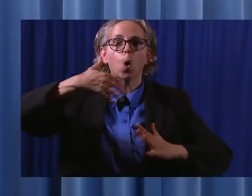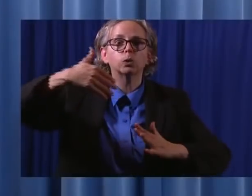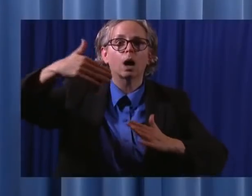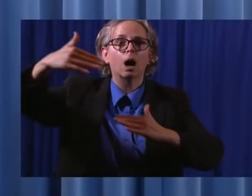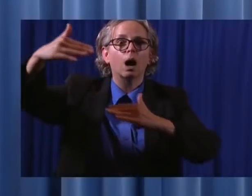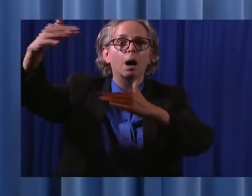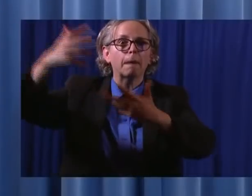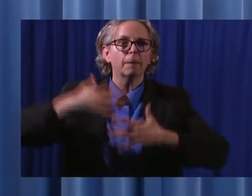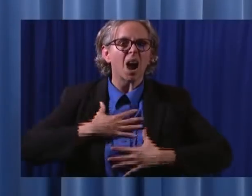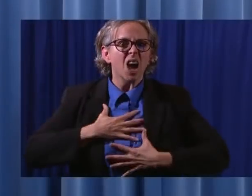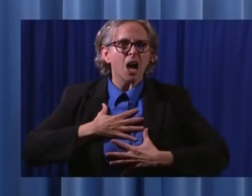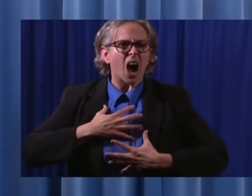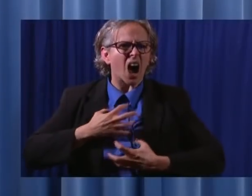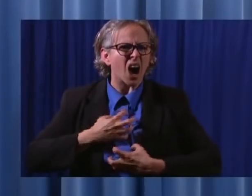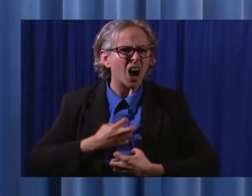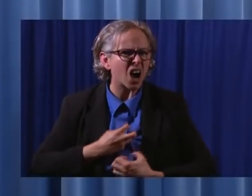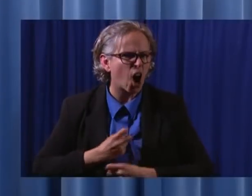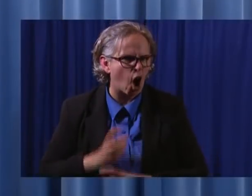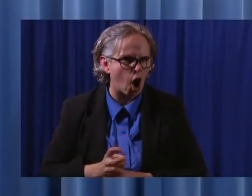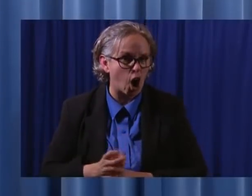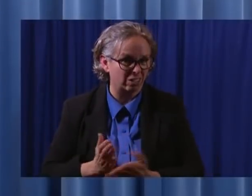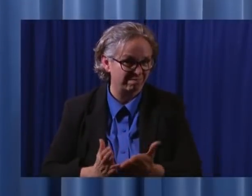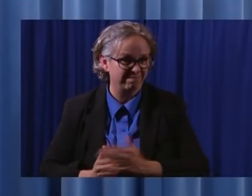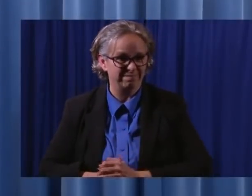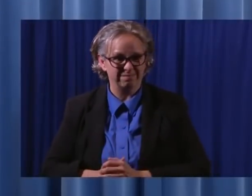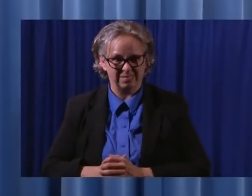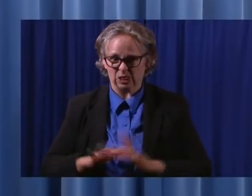We're right in the middle of the game. We're going to determine the outcome.